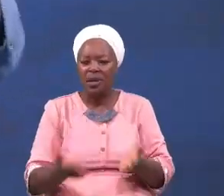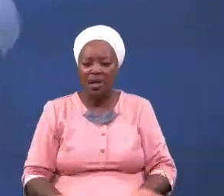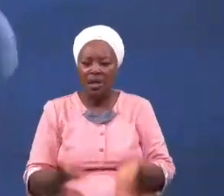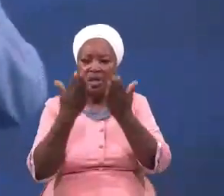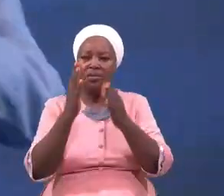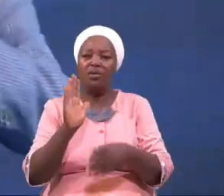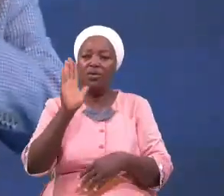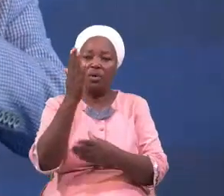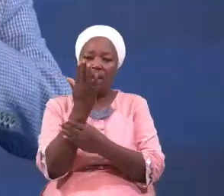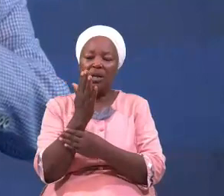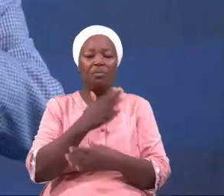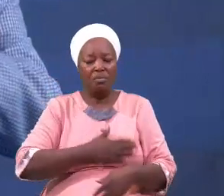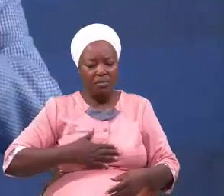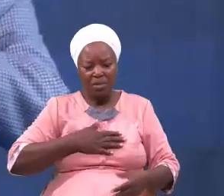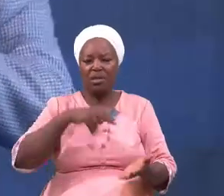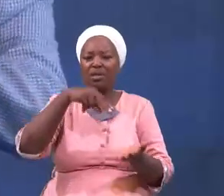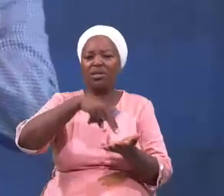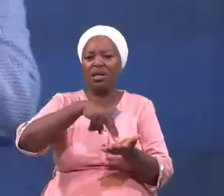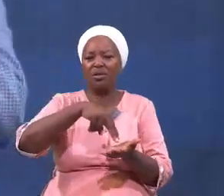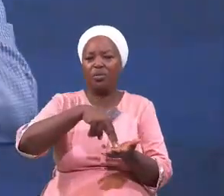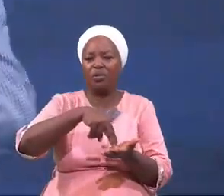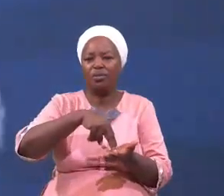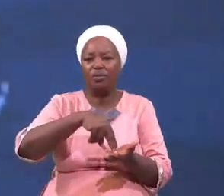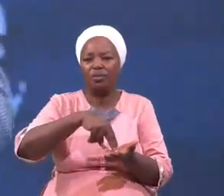hand, please stand up.